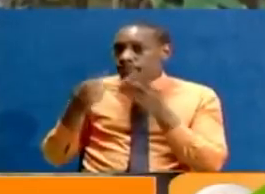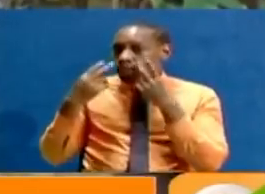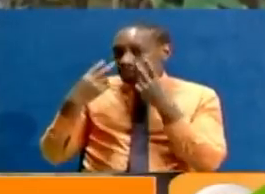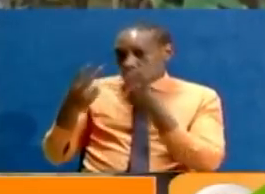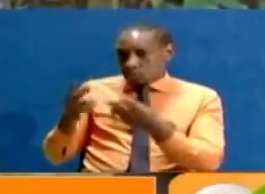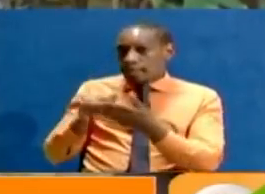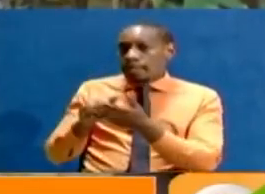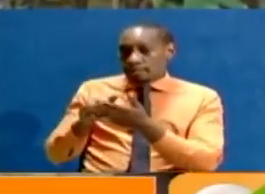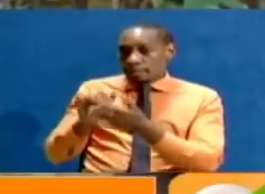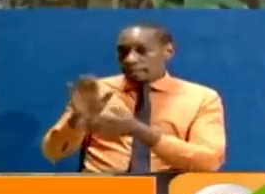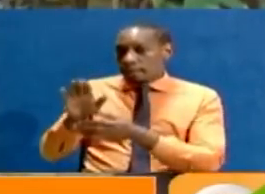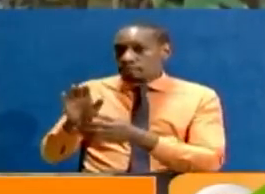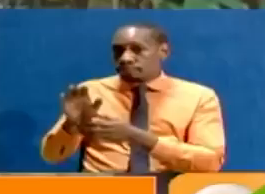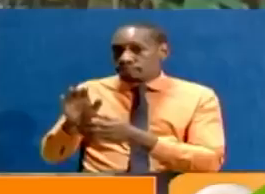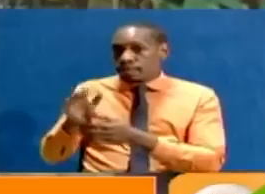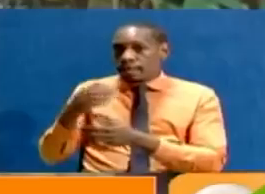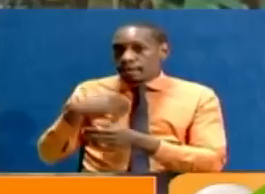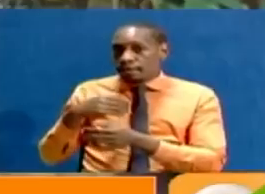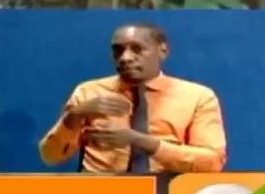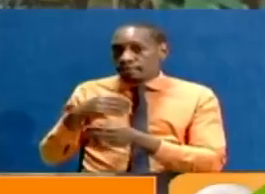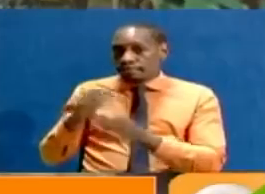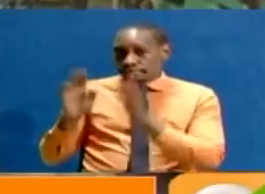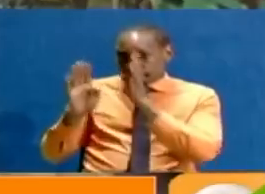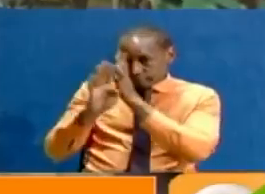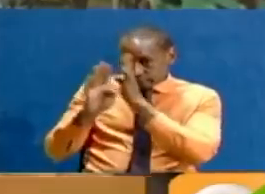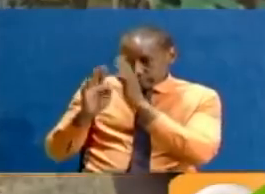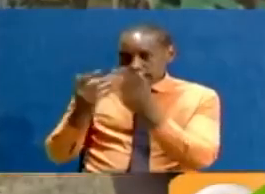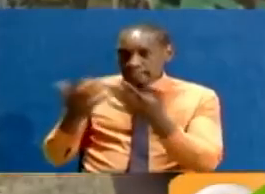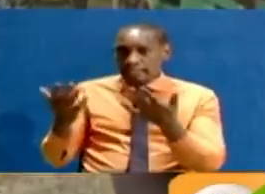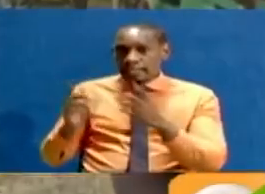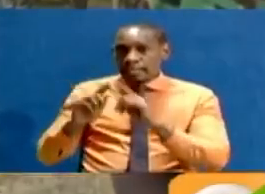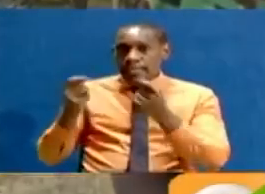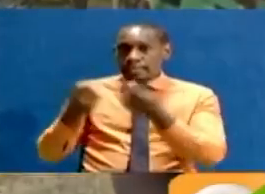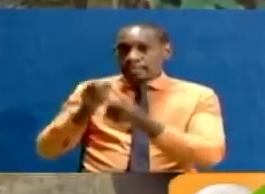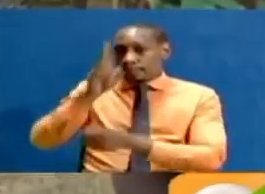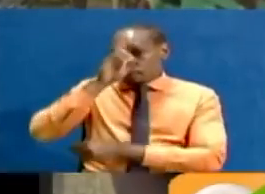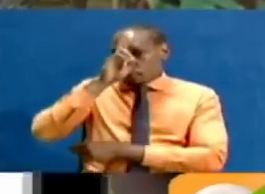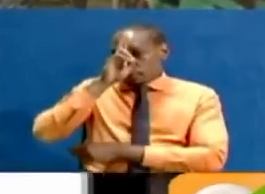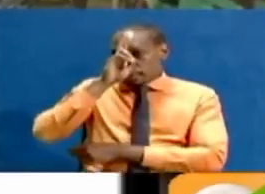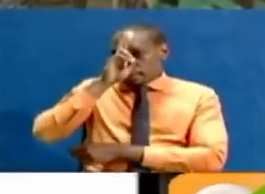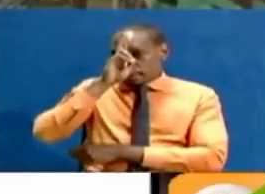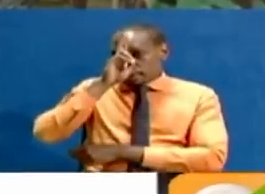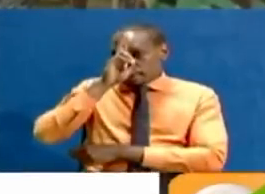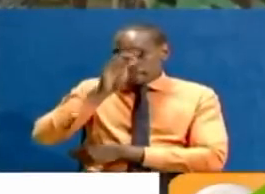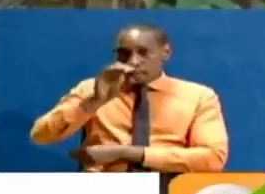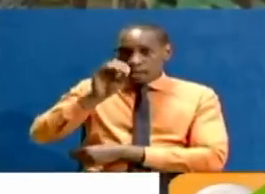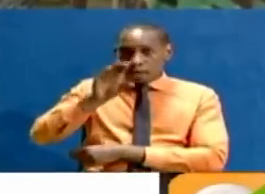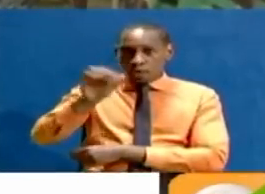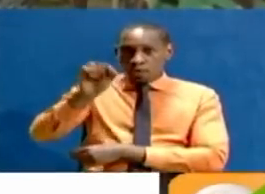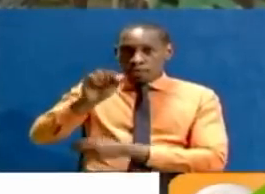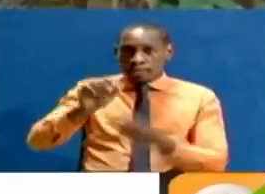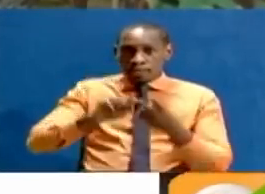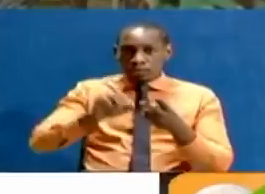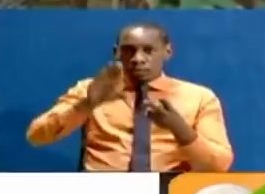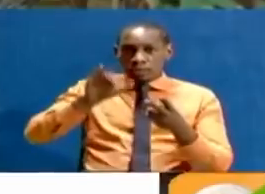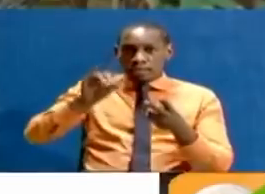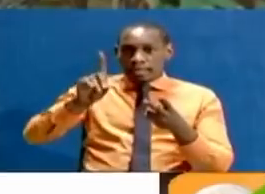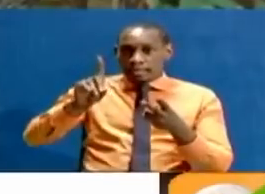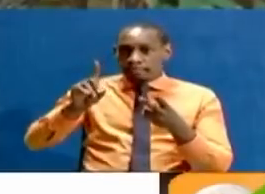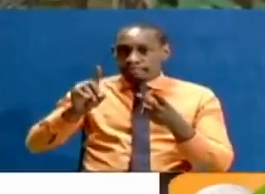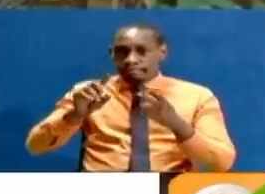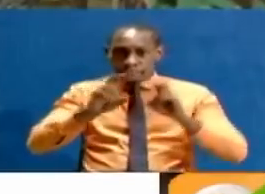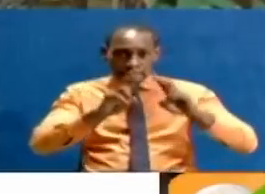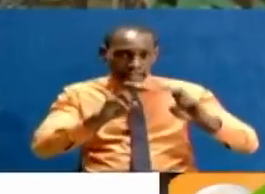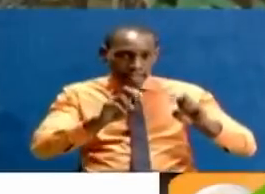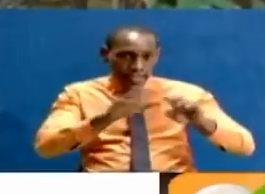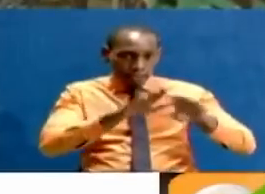ikaonekana kwamba ni kama kuna kitu anaficha. Na timu ya polisi ya kwa na OCS na CID wakaangalia